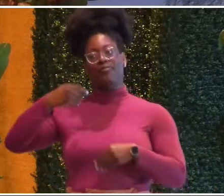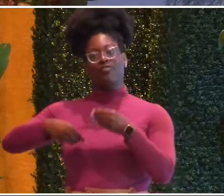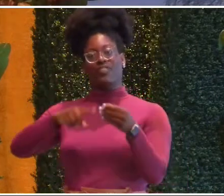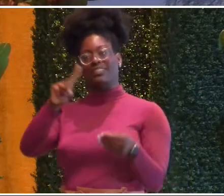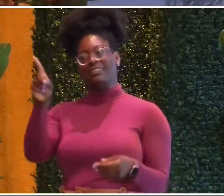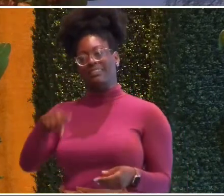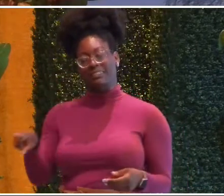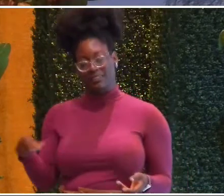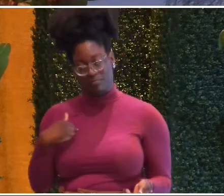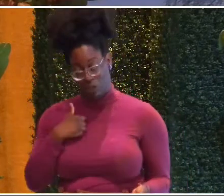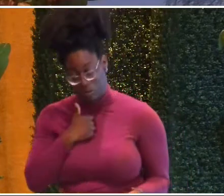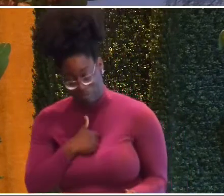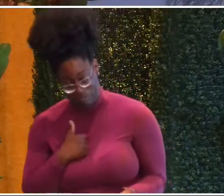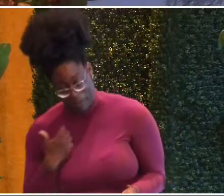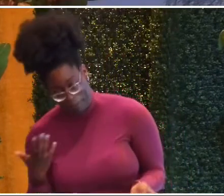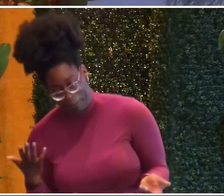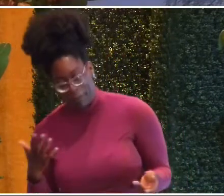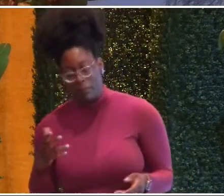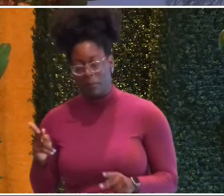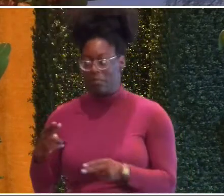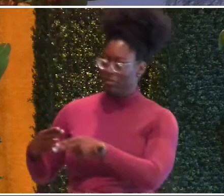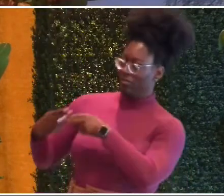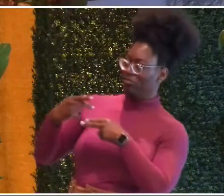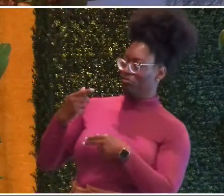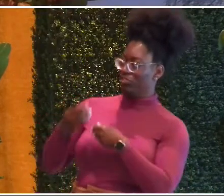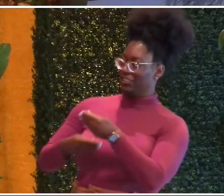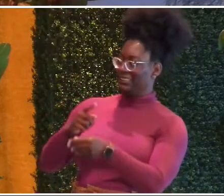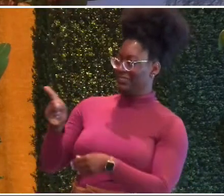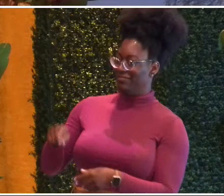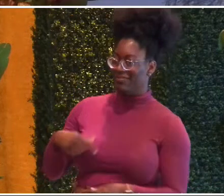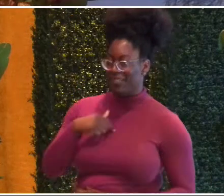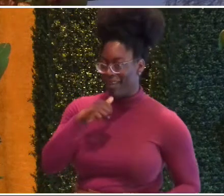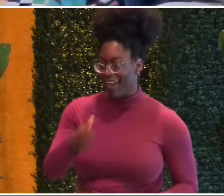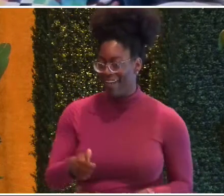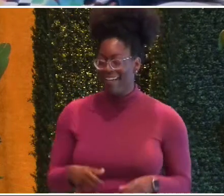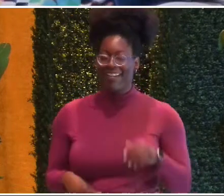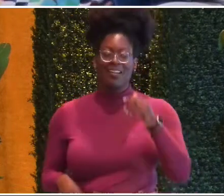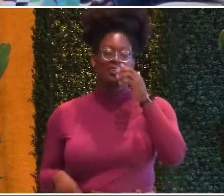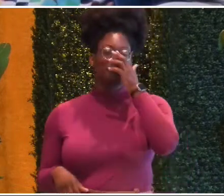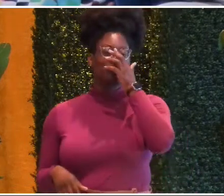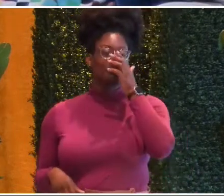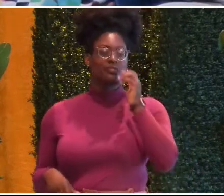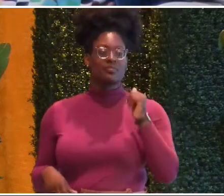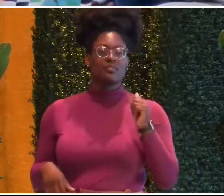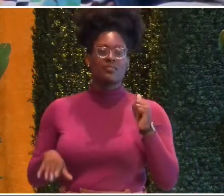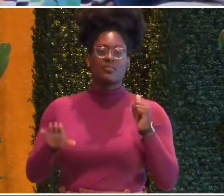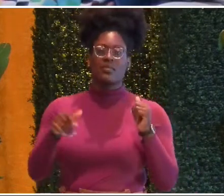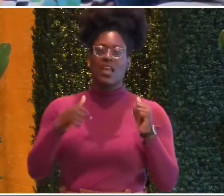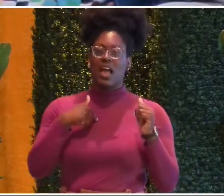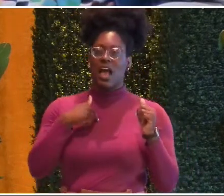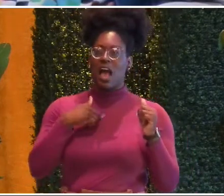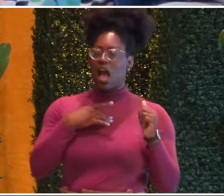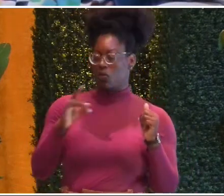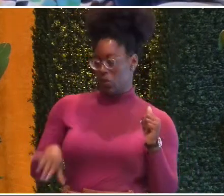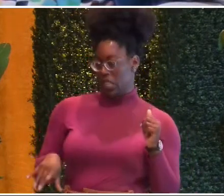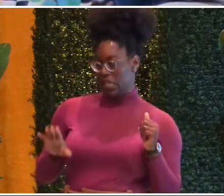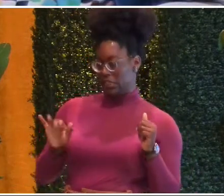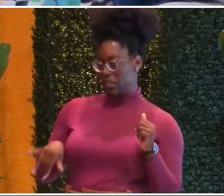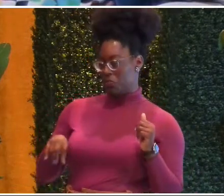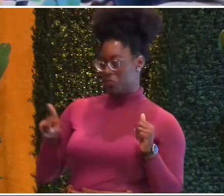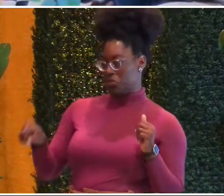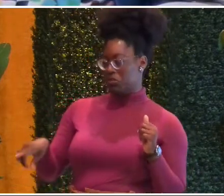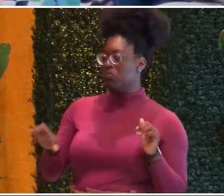But I think one of the things that I don't like the question, not because it's not a good question, it's